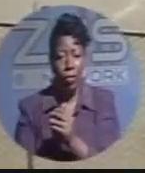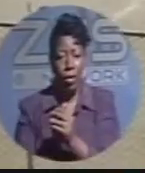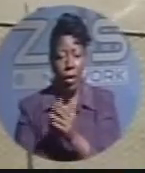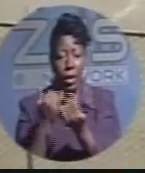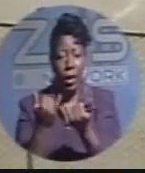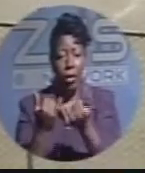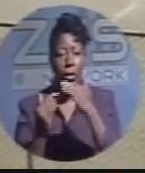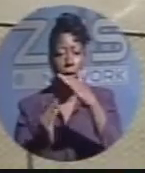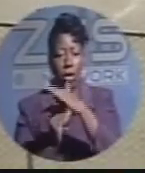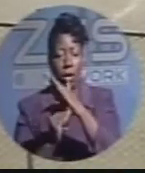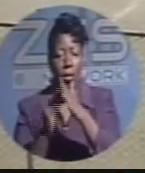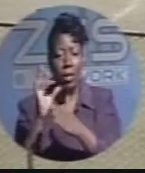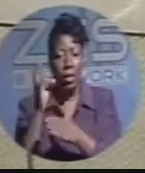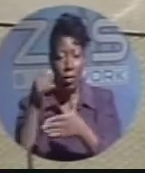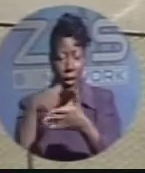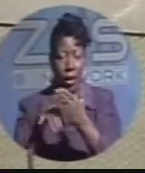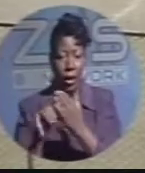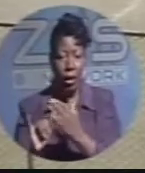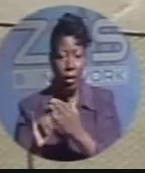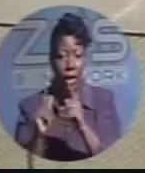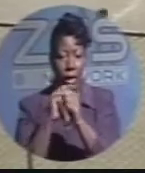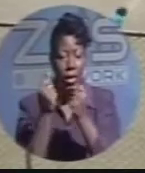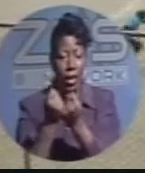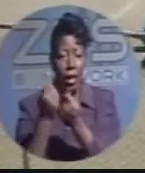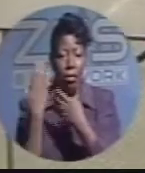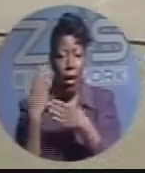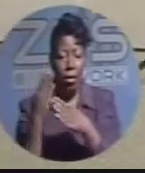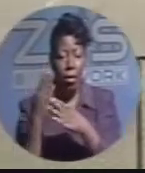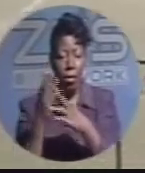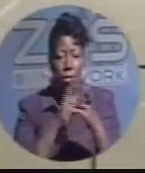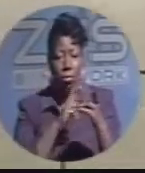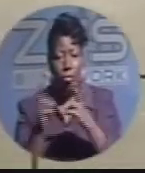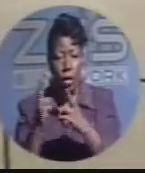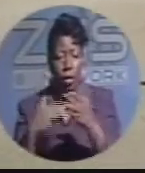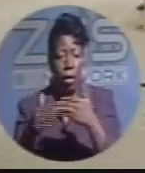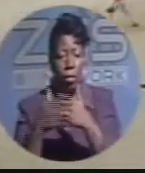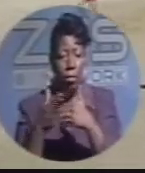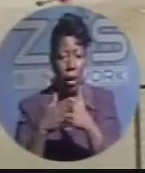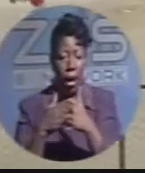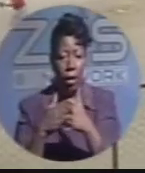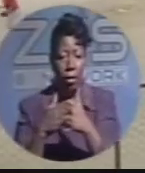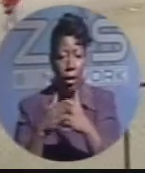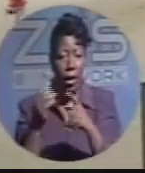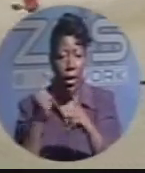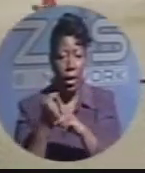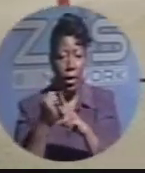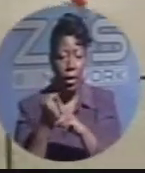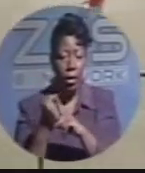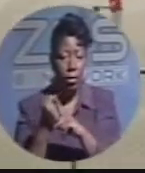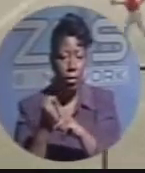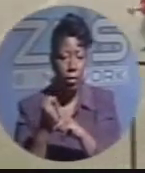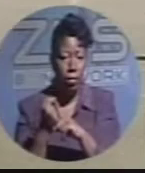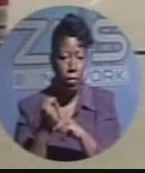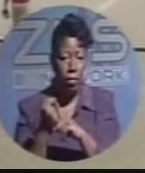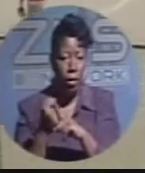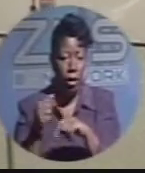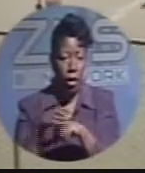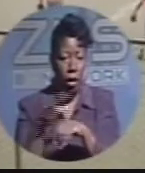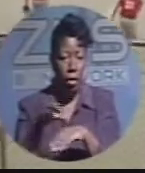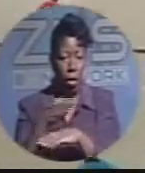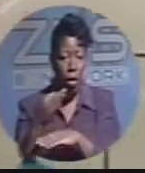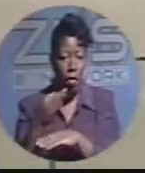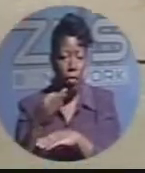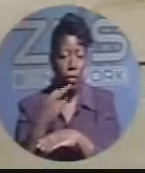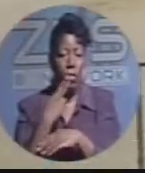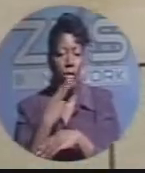of the seventh, Team Bahamas would really come storming back, hitting the cover off of the softball. Michael